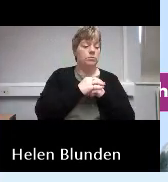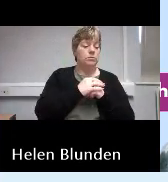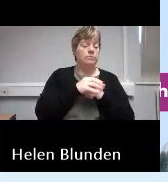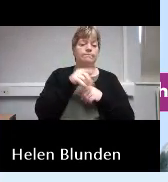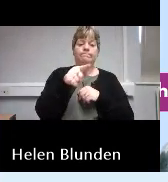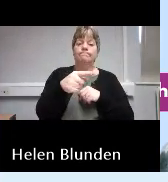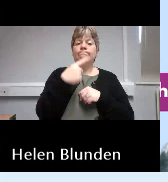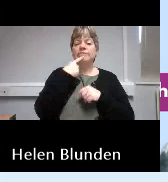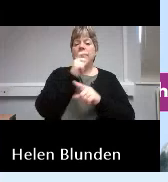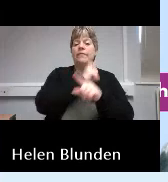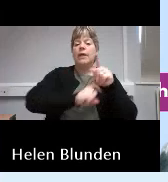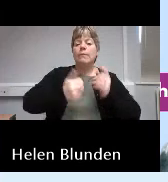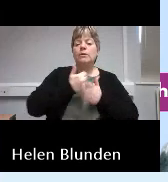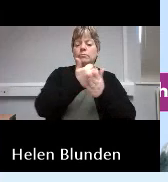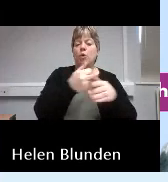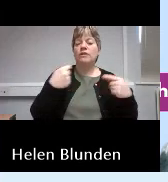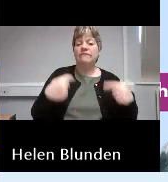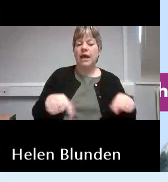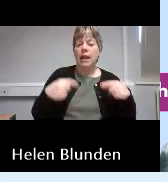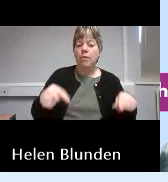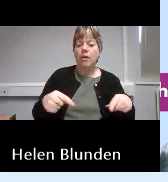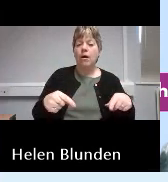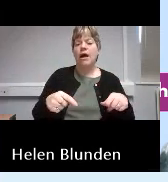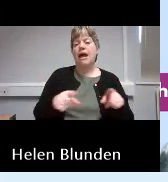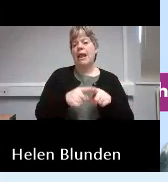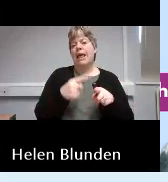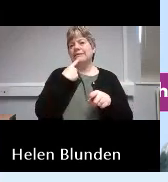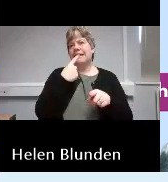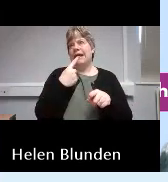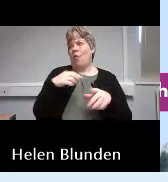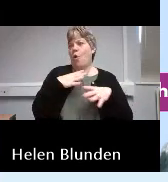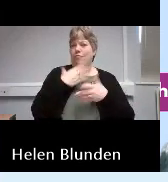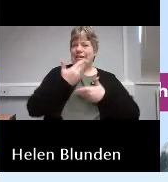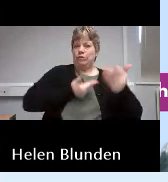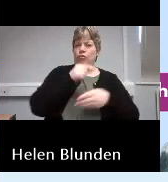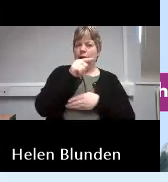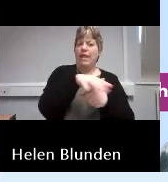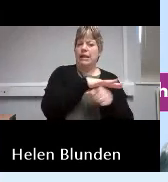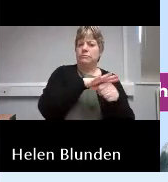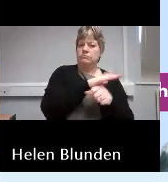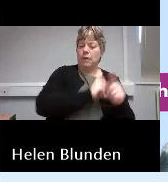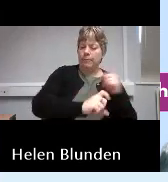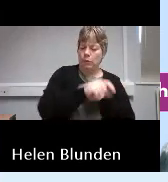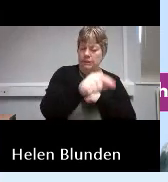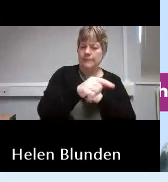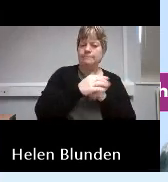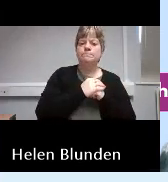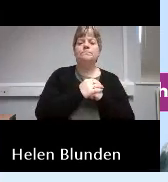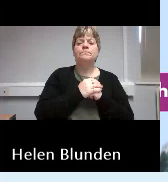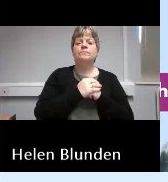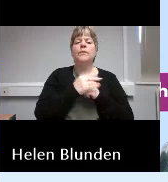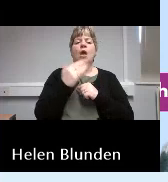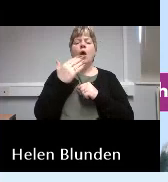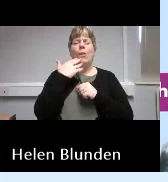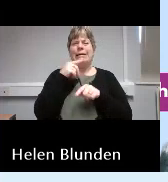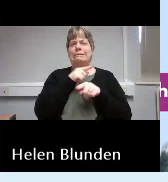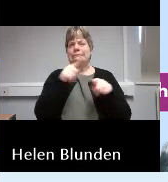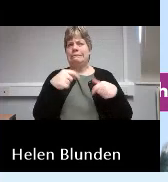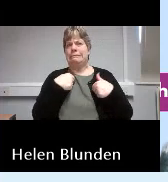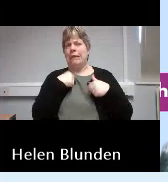the community support available, which as I say, has just been described. And when you have